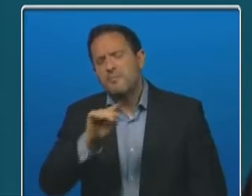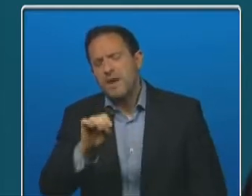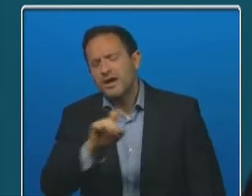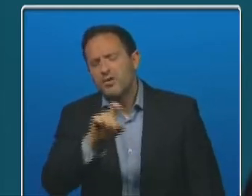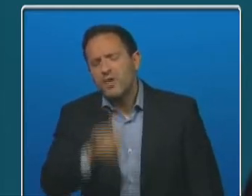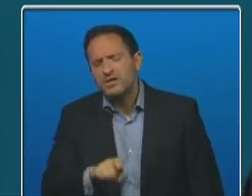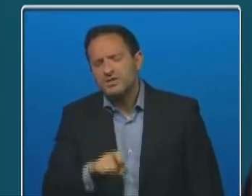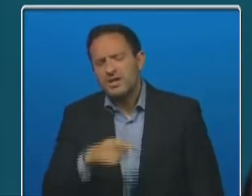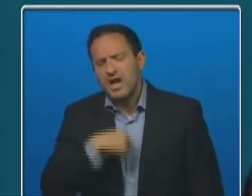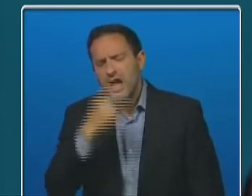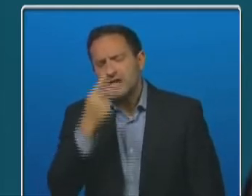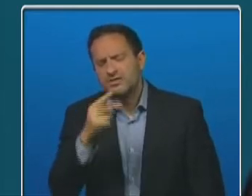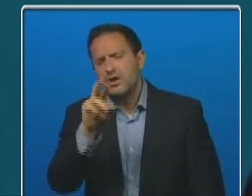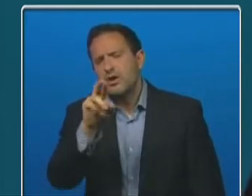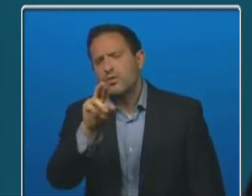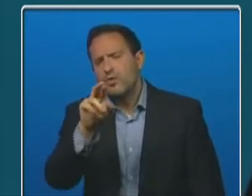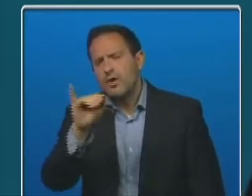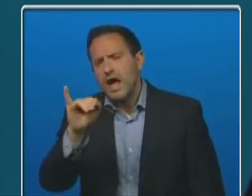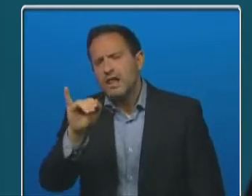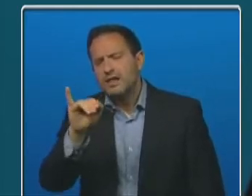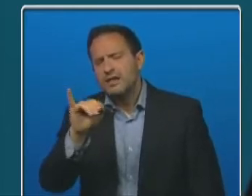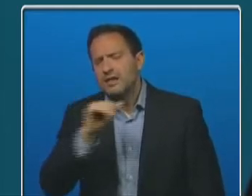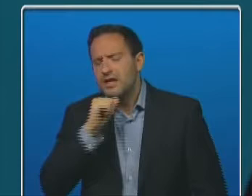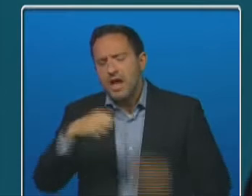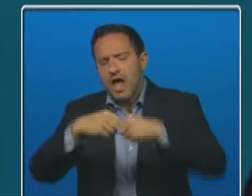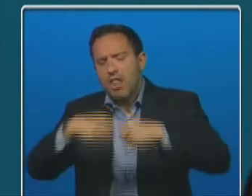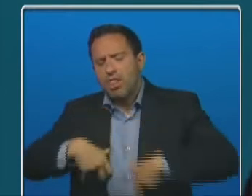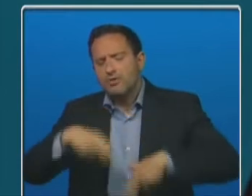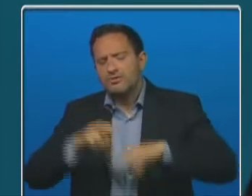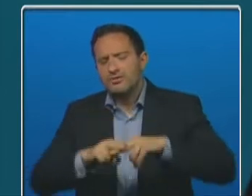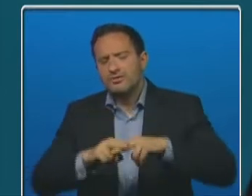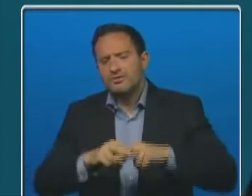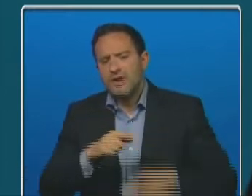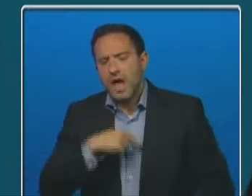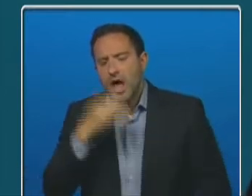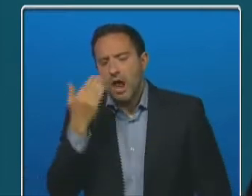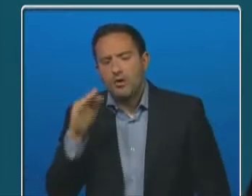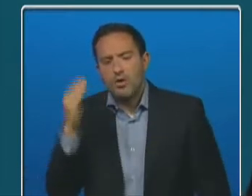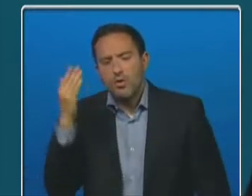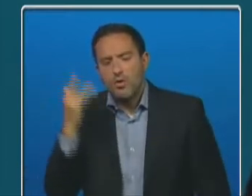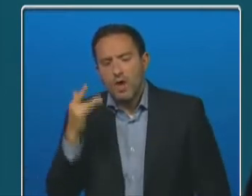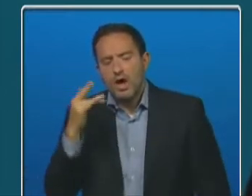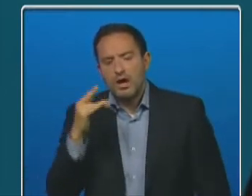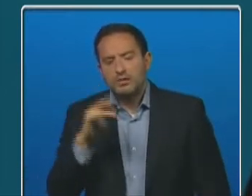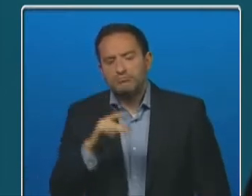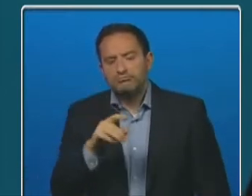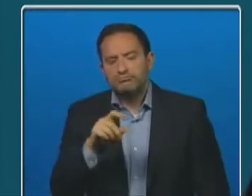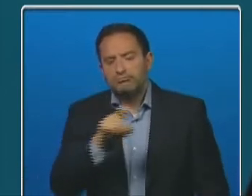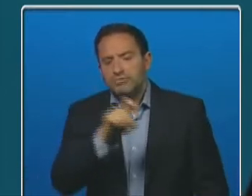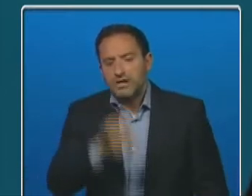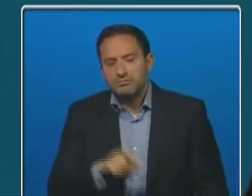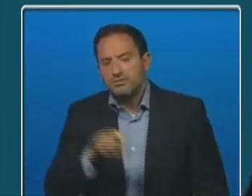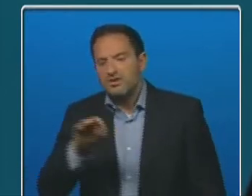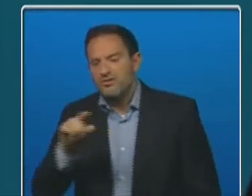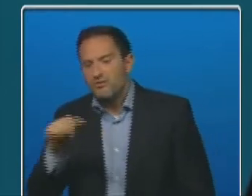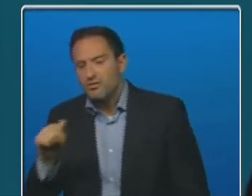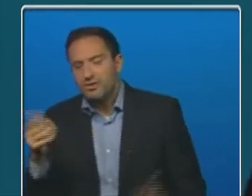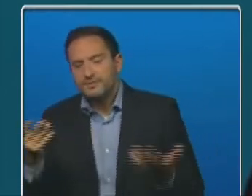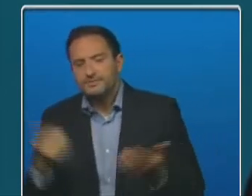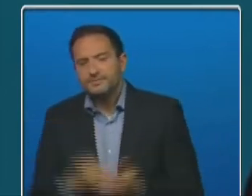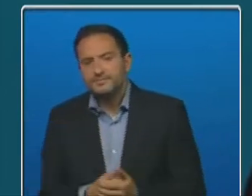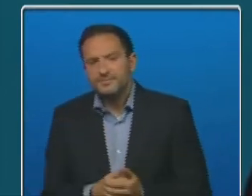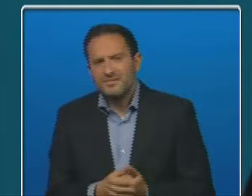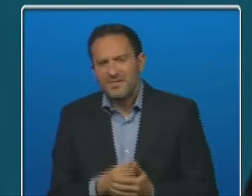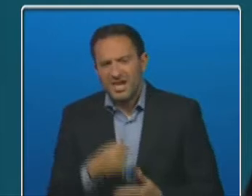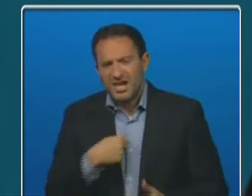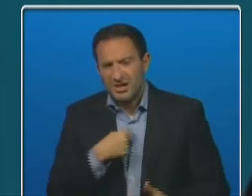Rhode Island didn't lose a seat like was widely expected. Florida and Texas kind of gained less. Again, I kind of want to reiterate. Do